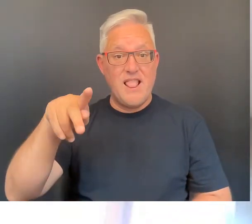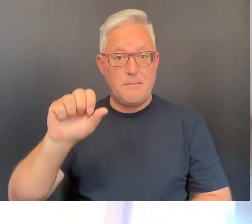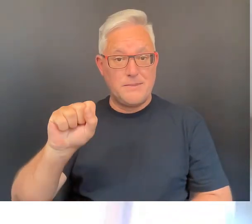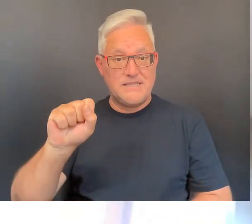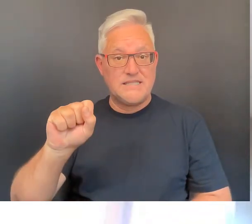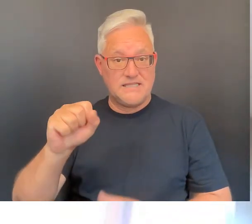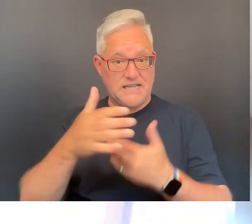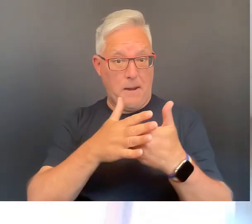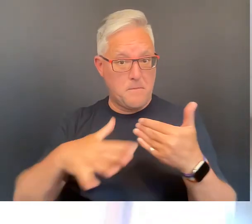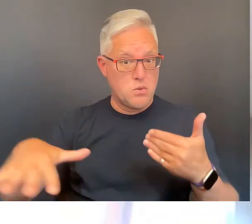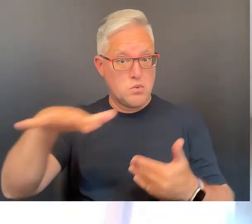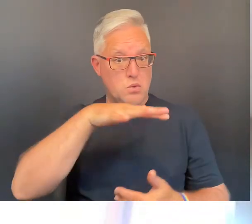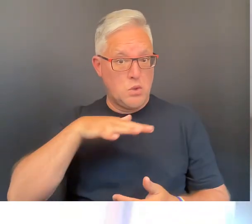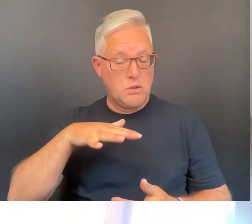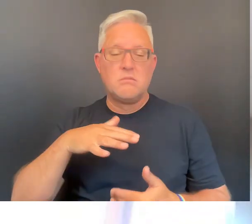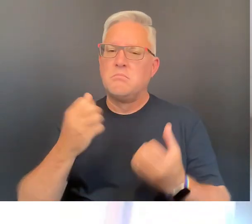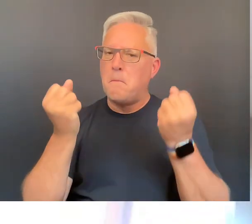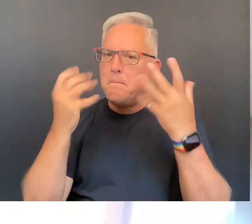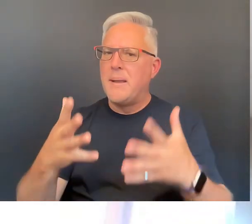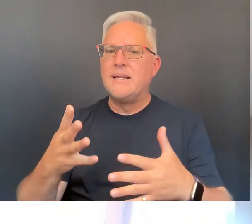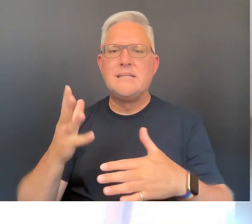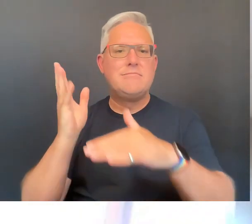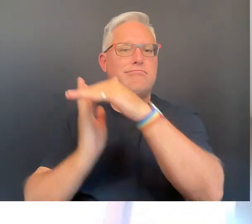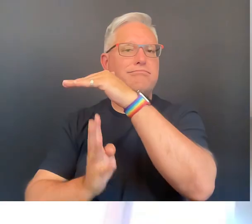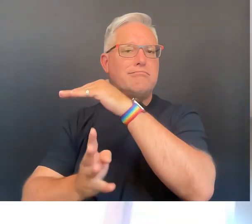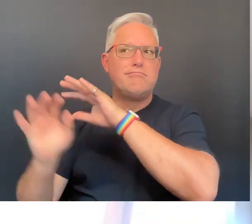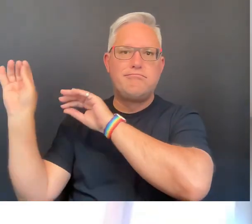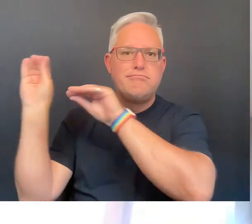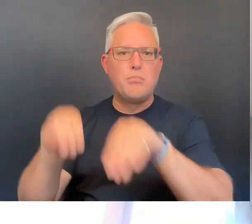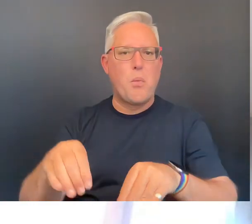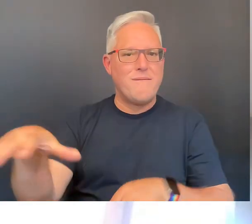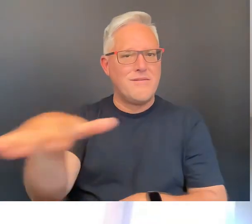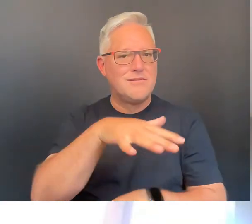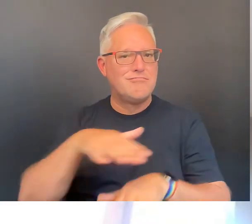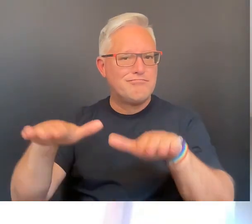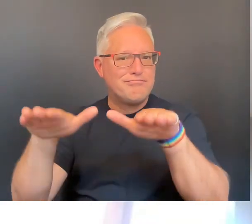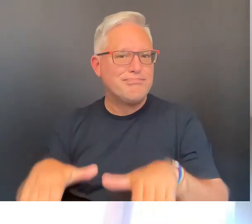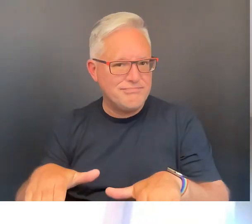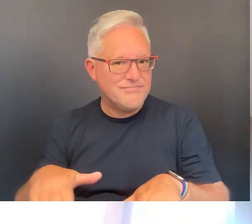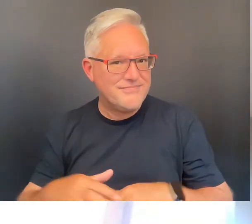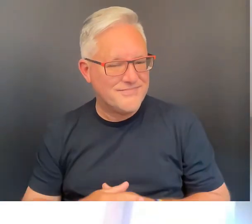neighborhood. It has a lot of immigrants, but a lot of people,